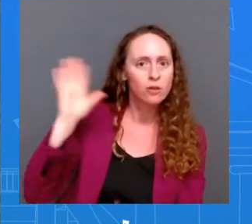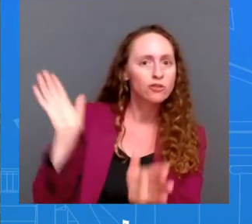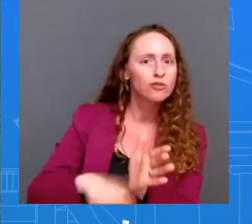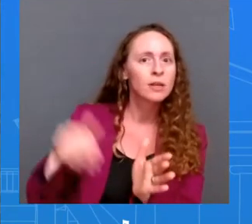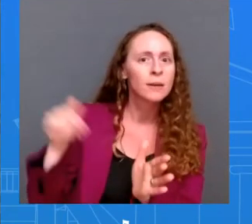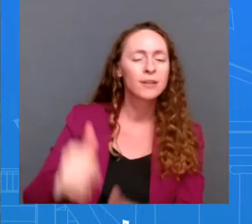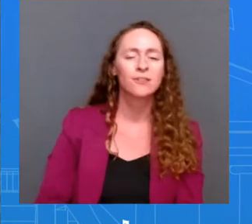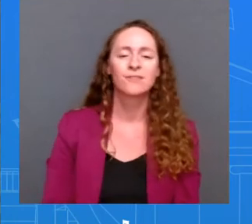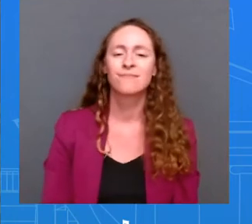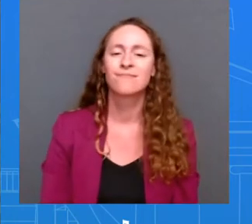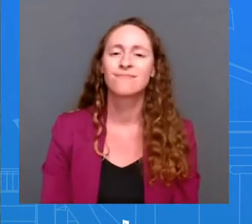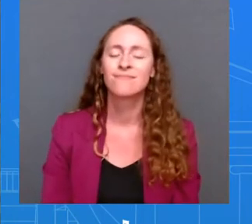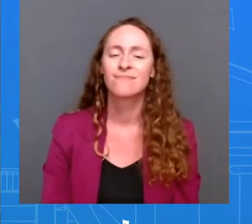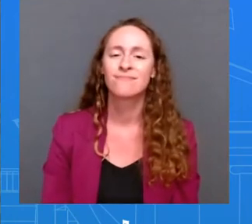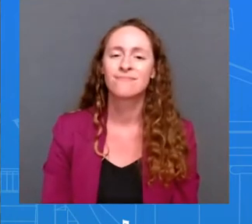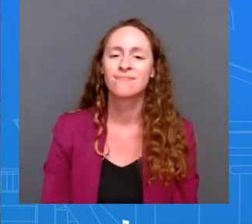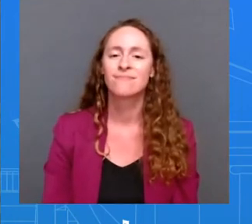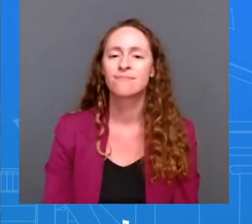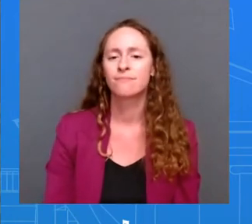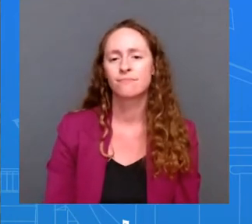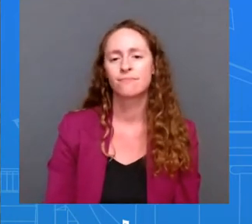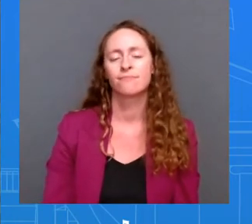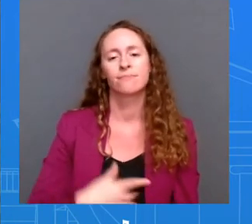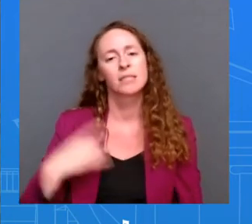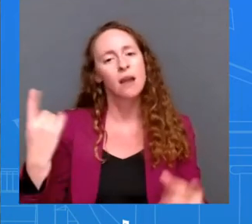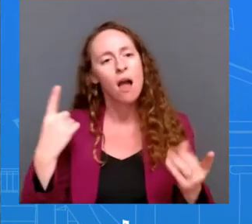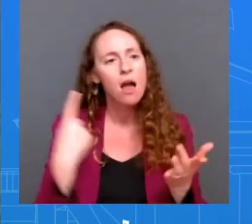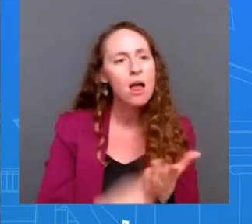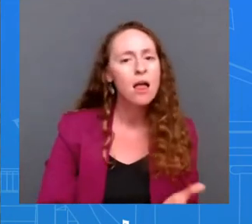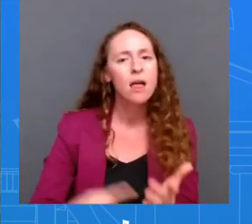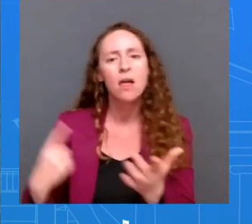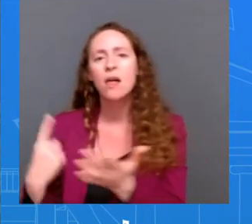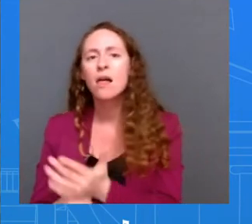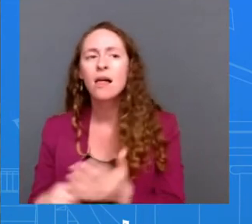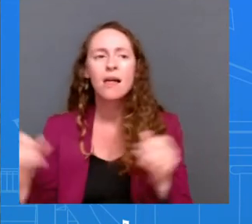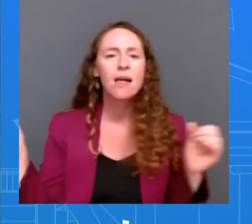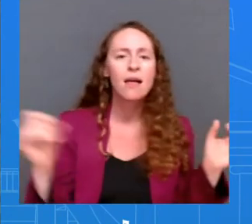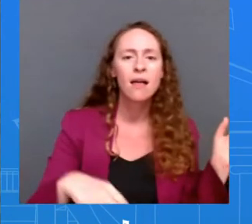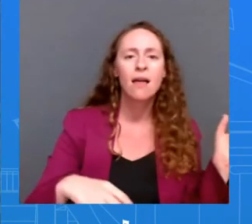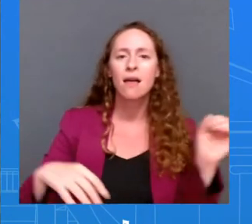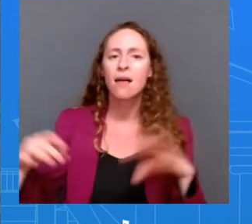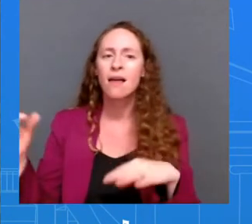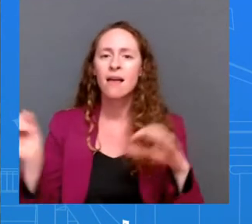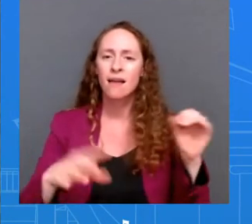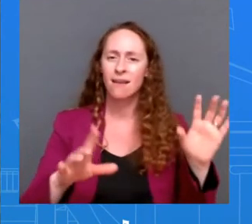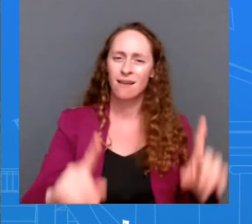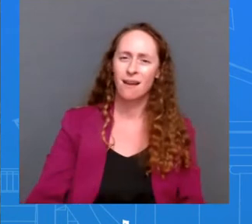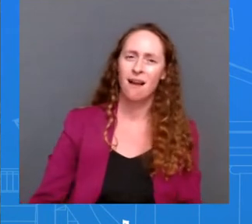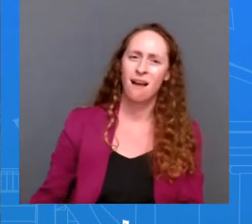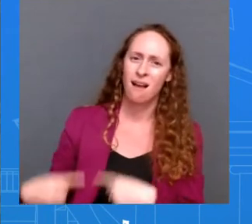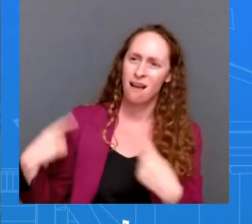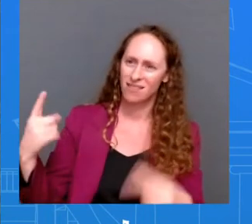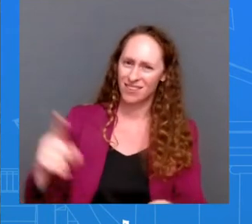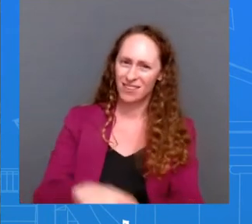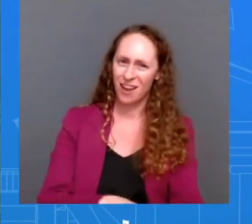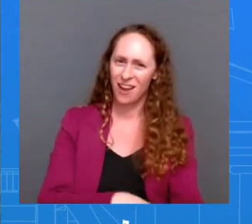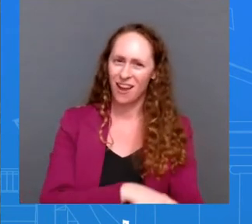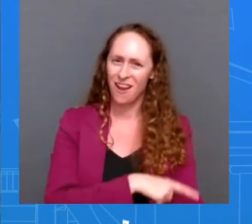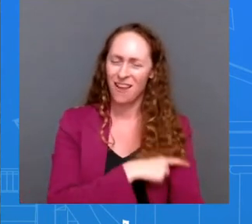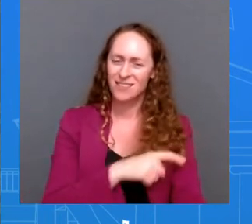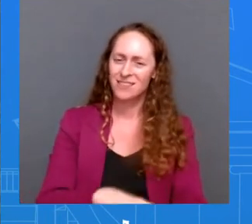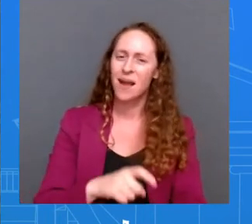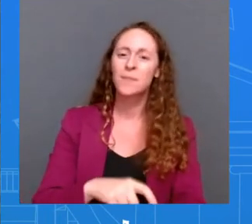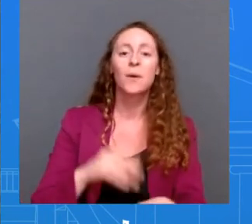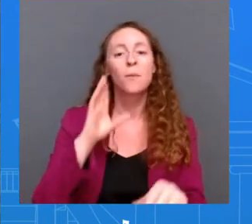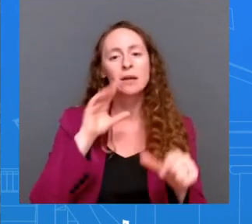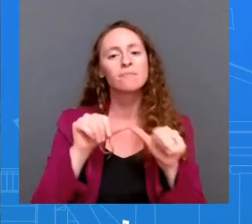pieces, these components of this legislation for some time now. And so he's going to continue to have conversations. Our team is going to continue to